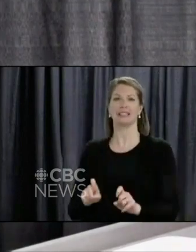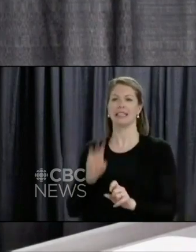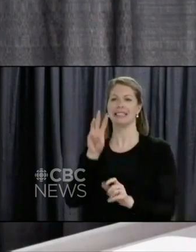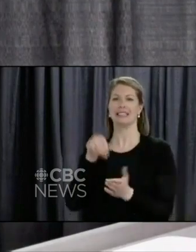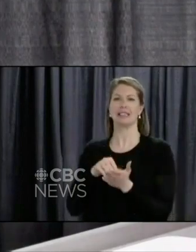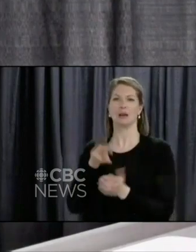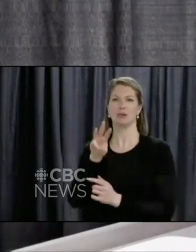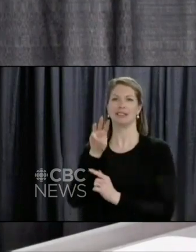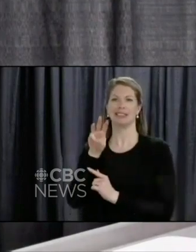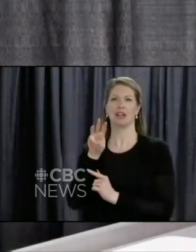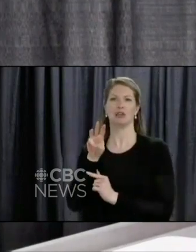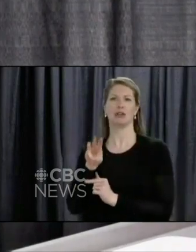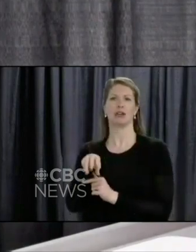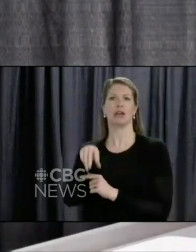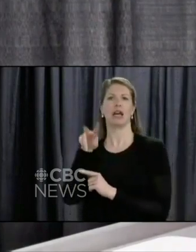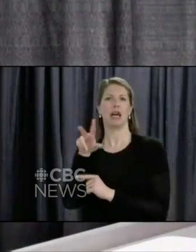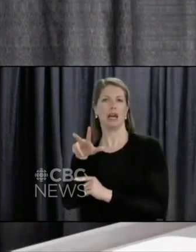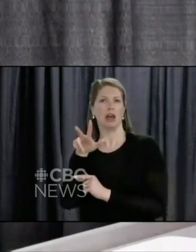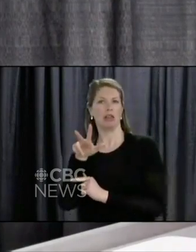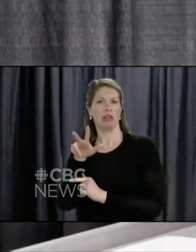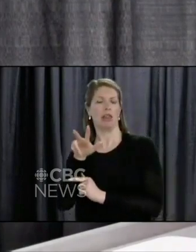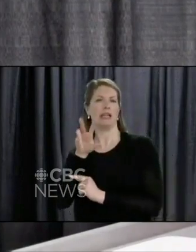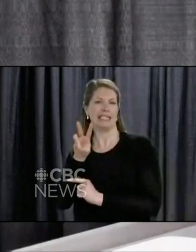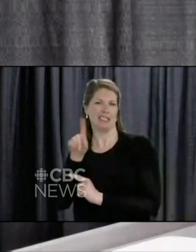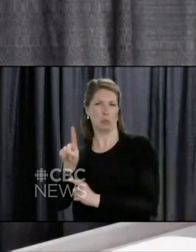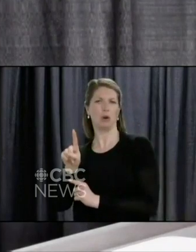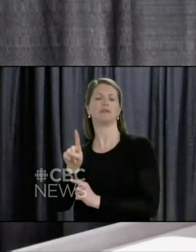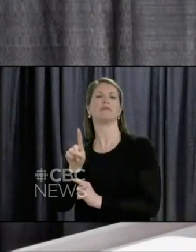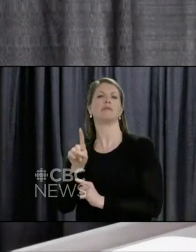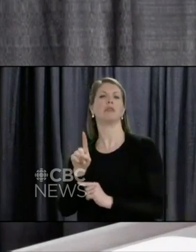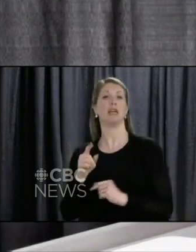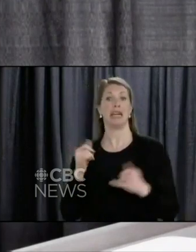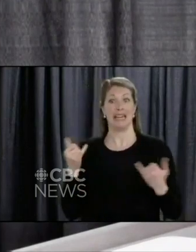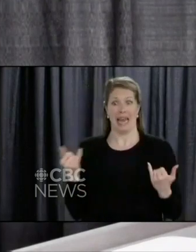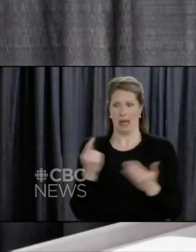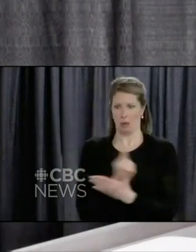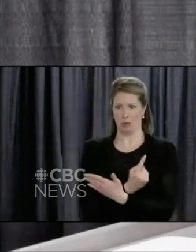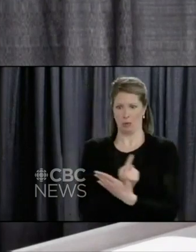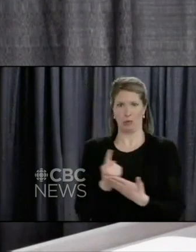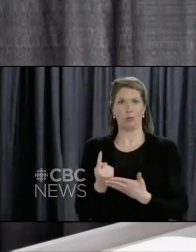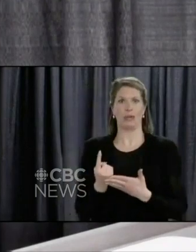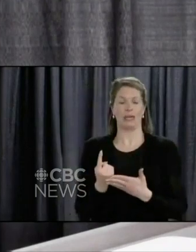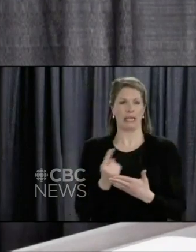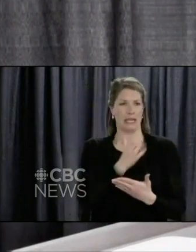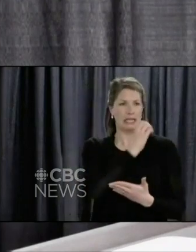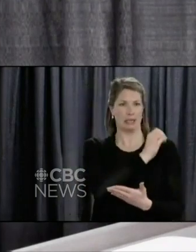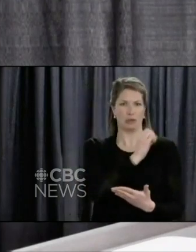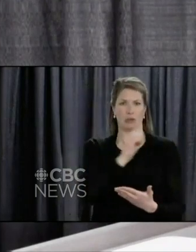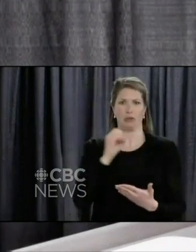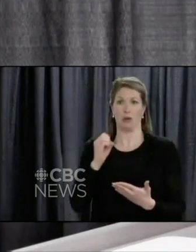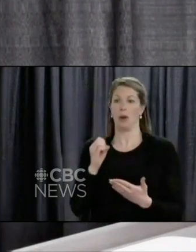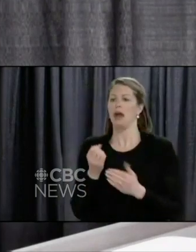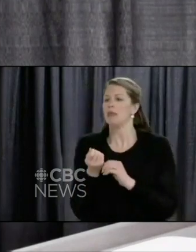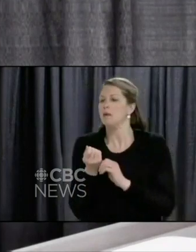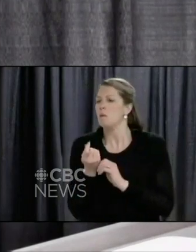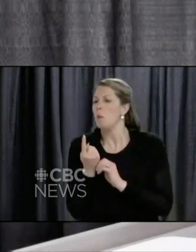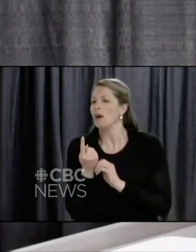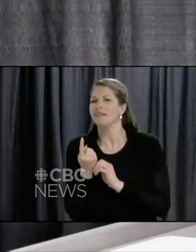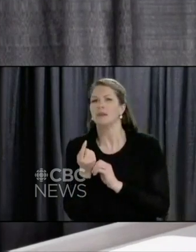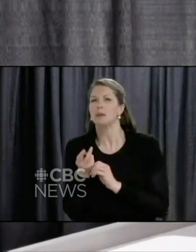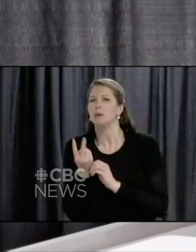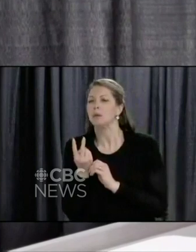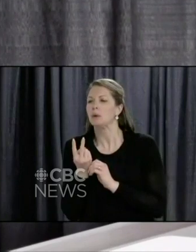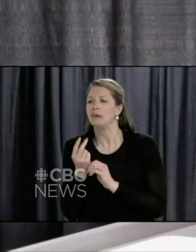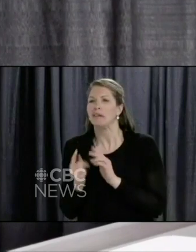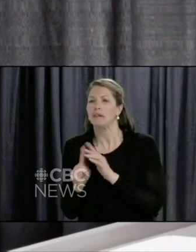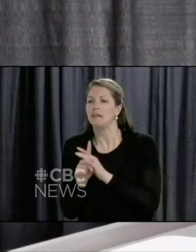confirmed COVID-19 cases in our province this past weekend, following a week of no new known cases, was not unexpected, but it is a good reminder